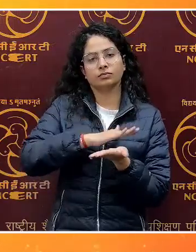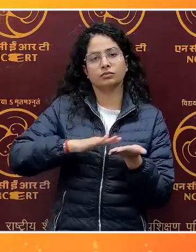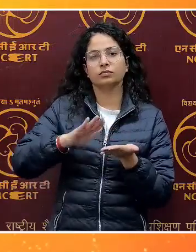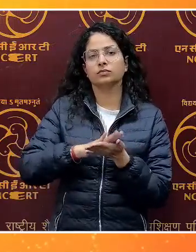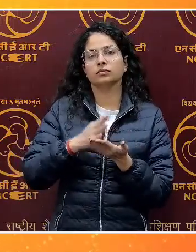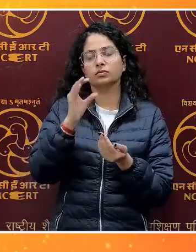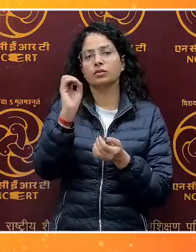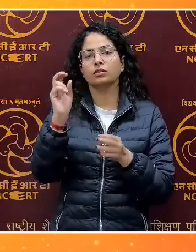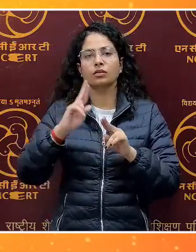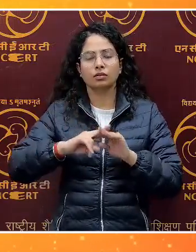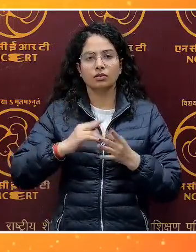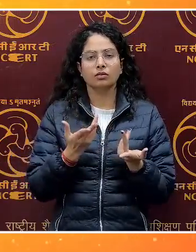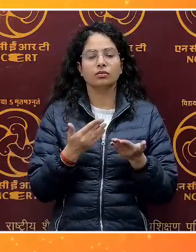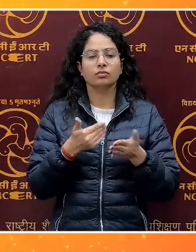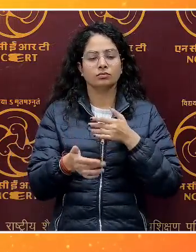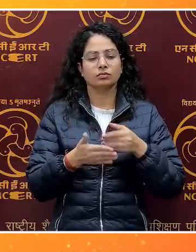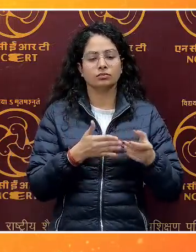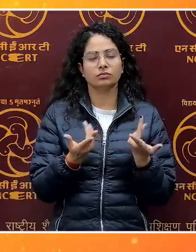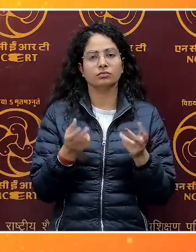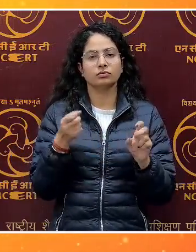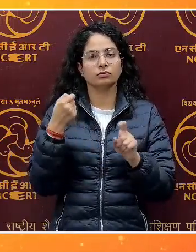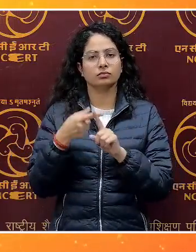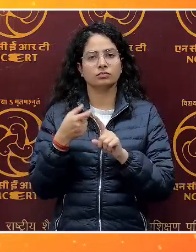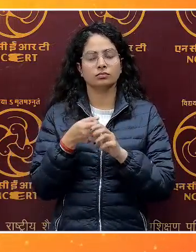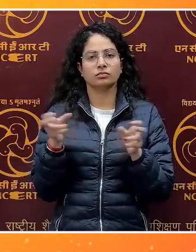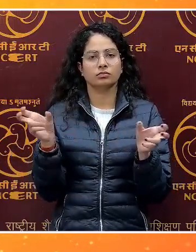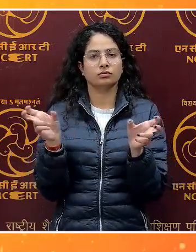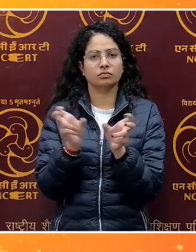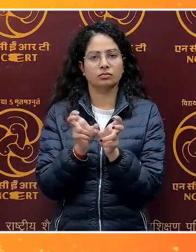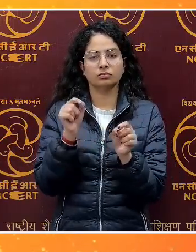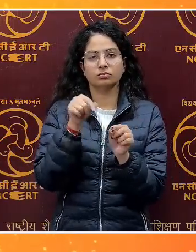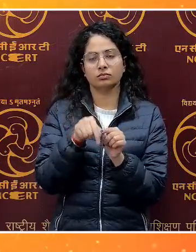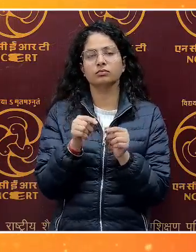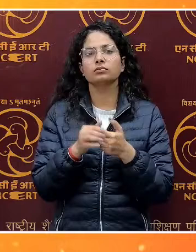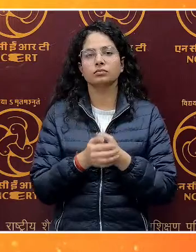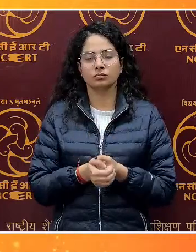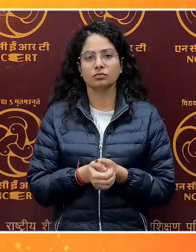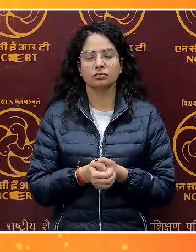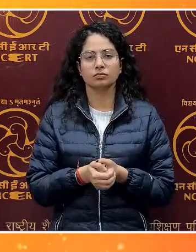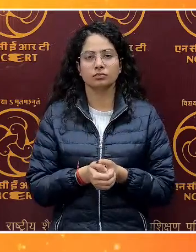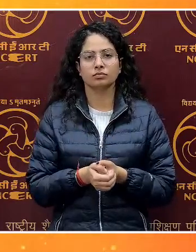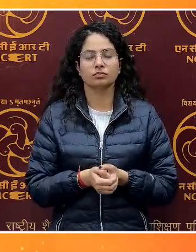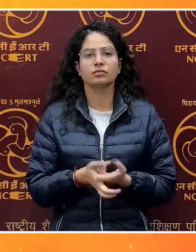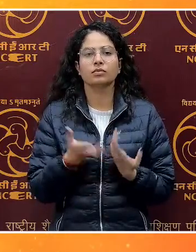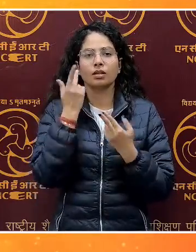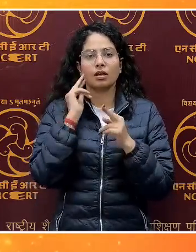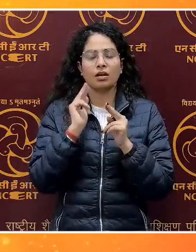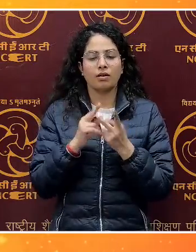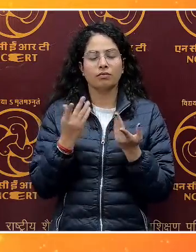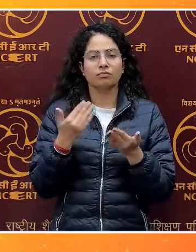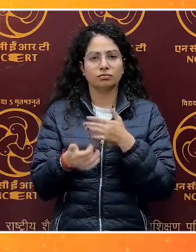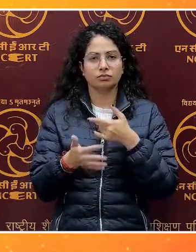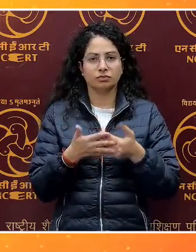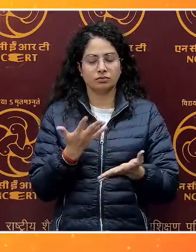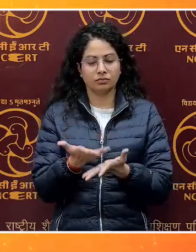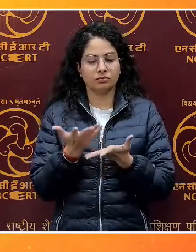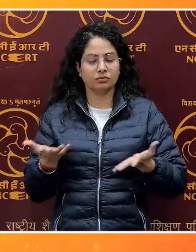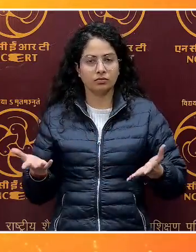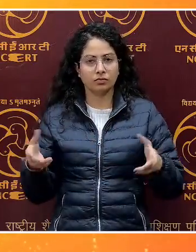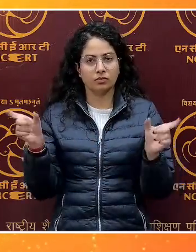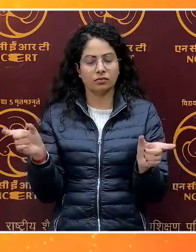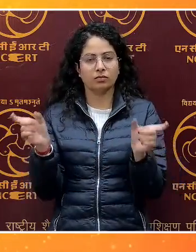of combination of solids. Okay. They had 3D objects, and when we were combining the cube and